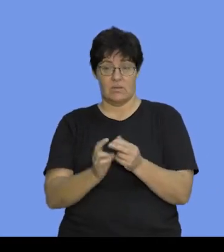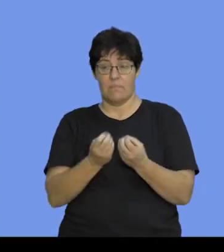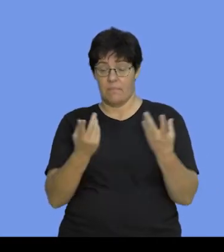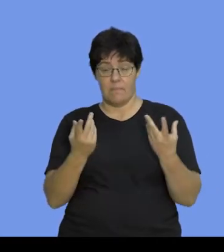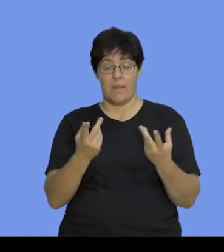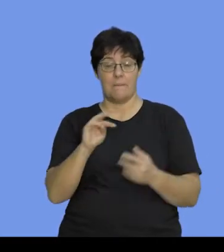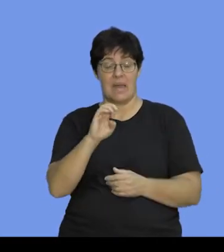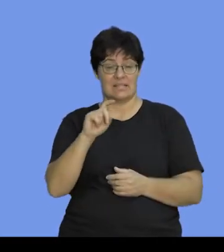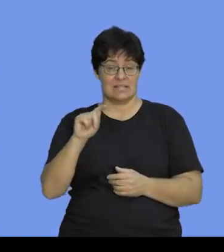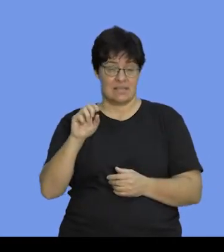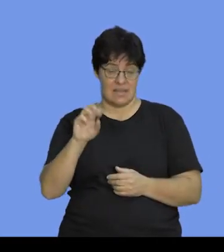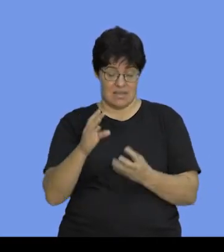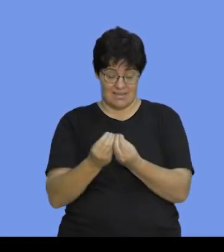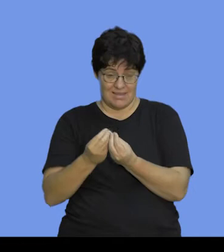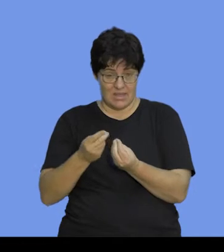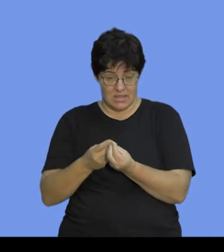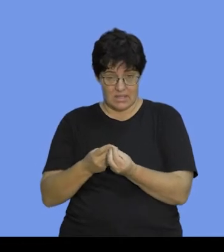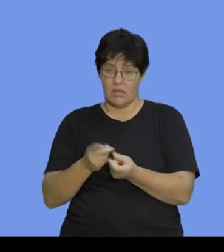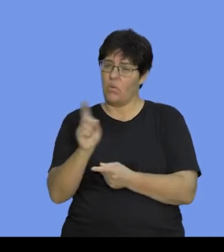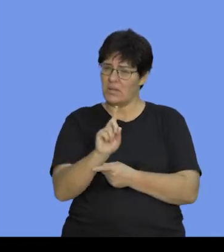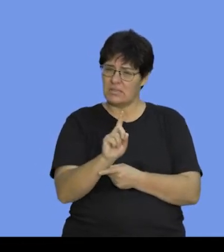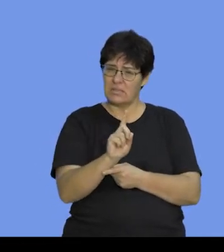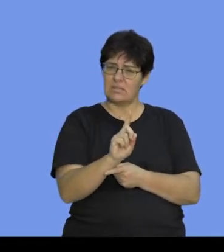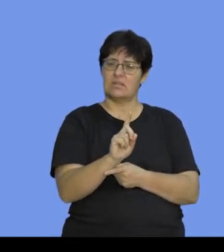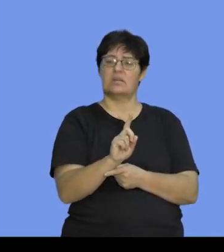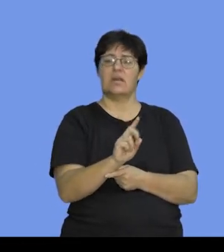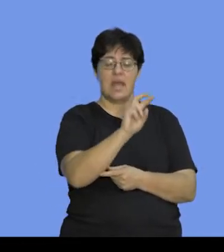matter, which is a number, is actually mass